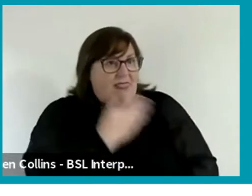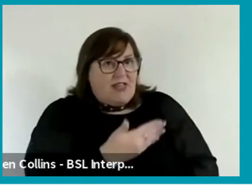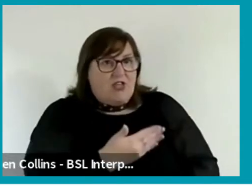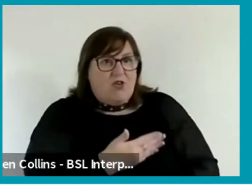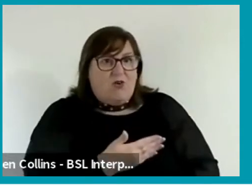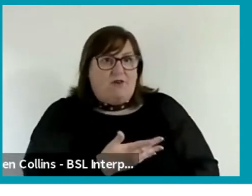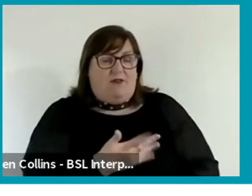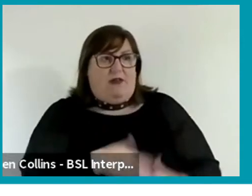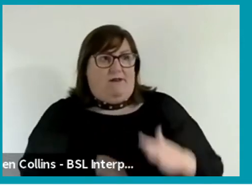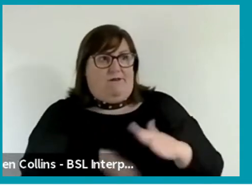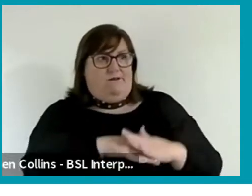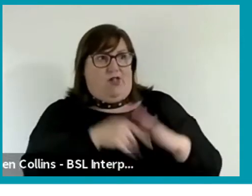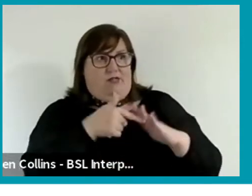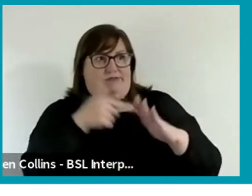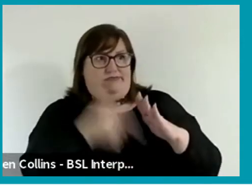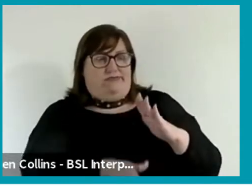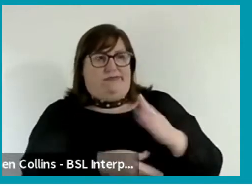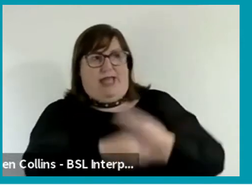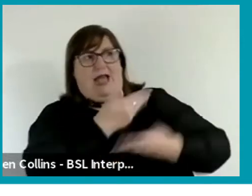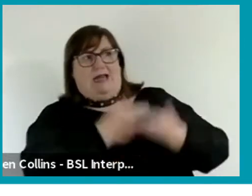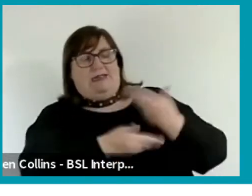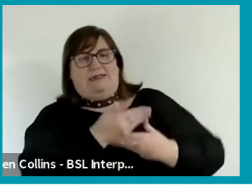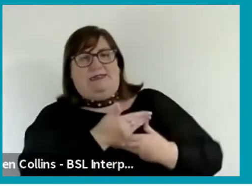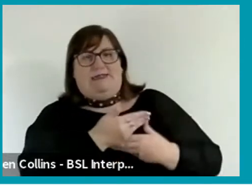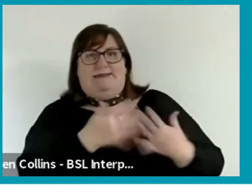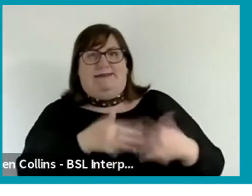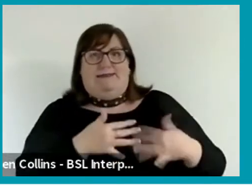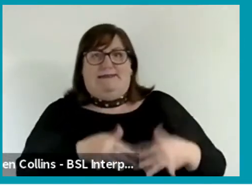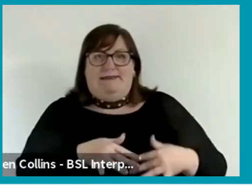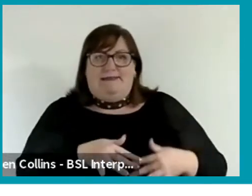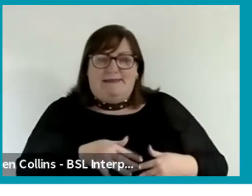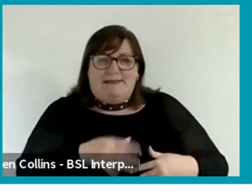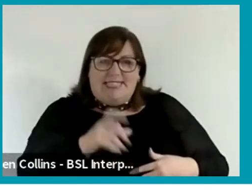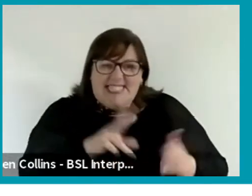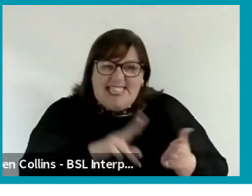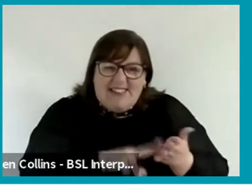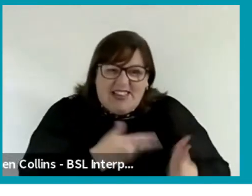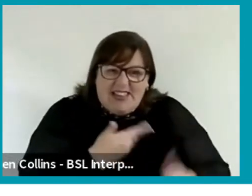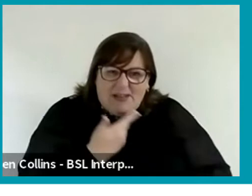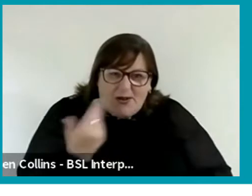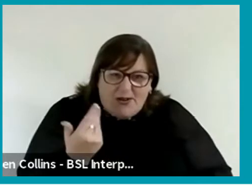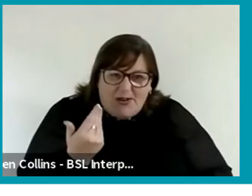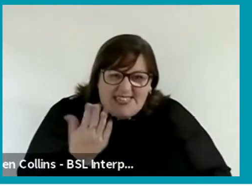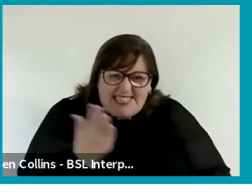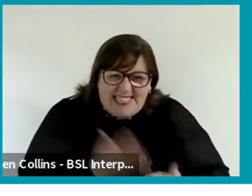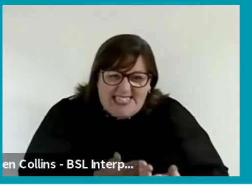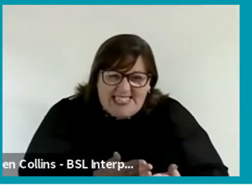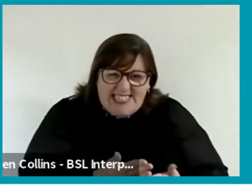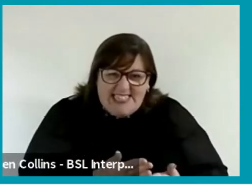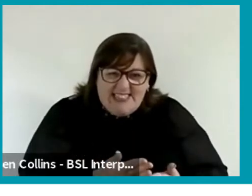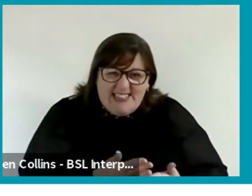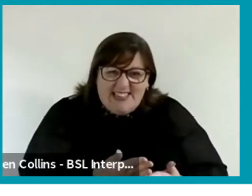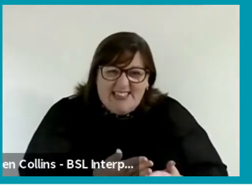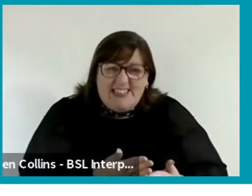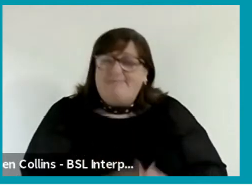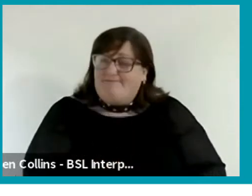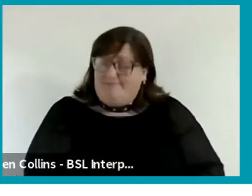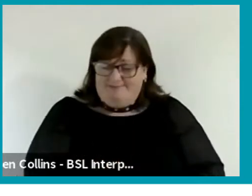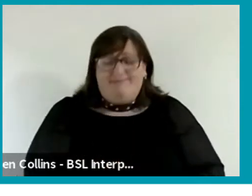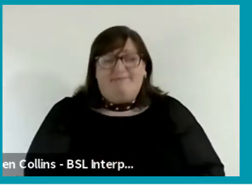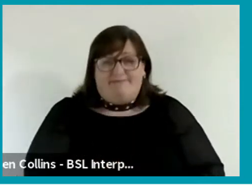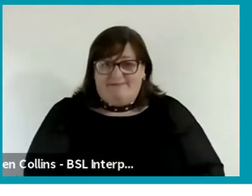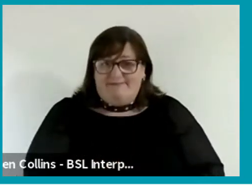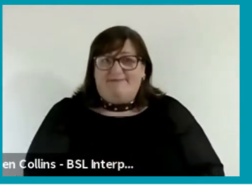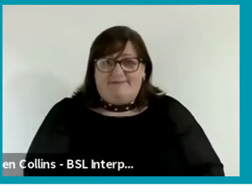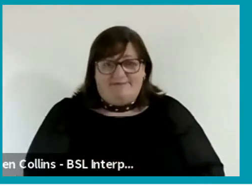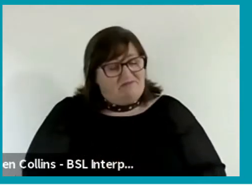explanation. This is very radical. No CVs at all. Joking me? Yeah, that's